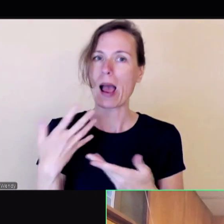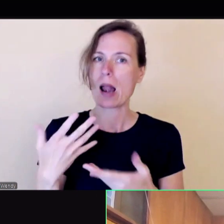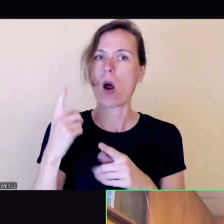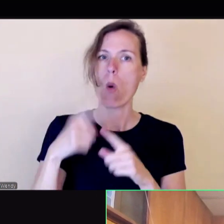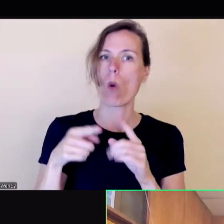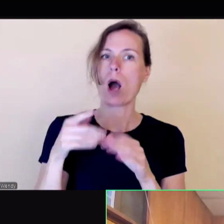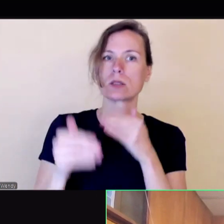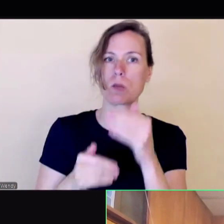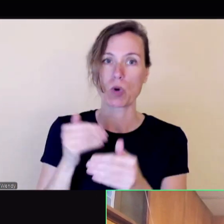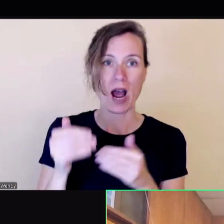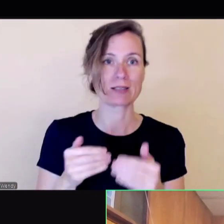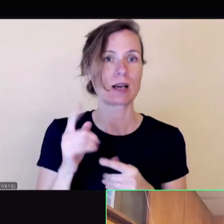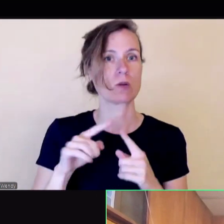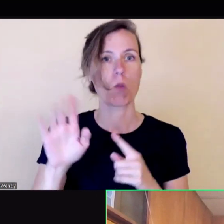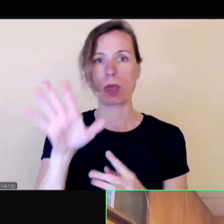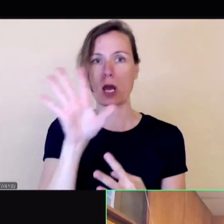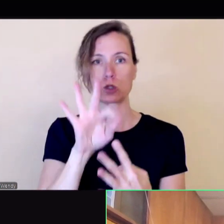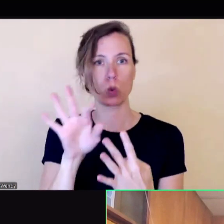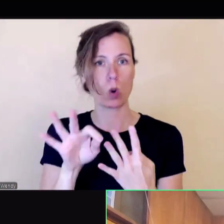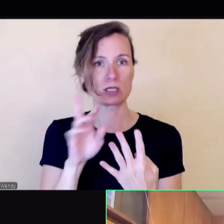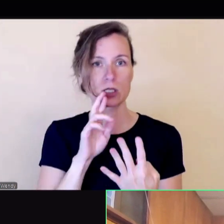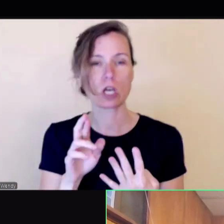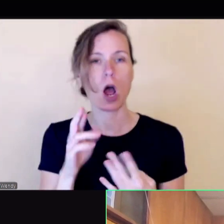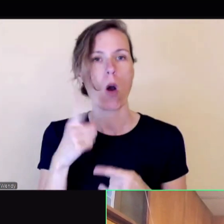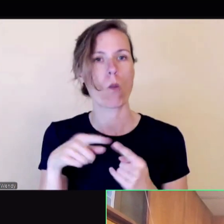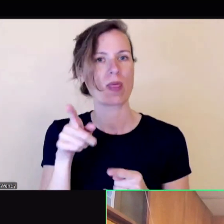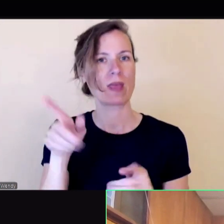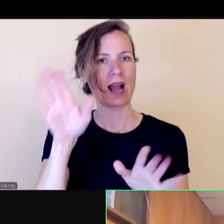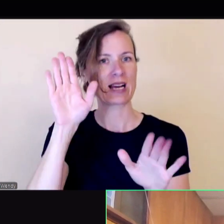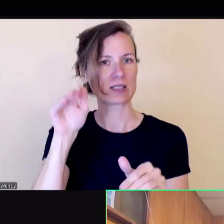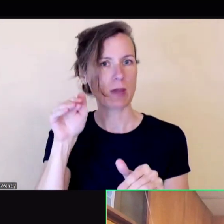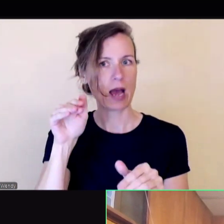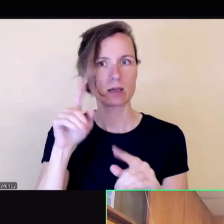their choices are, what they can expect at different